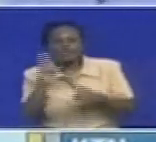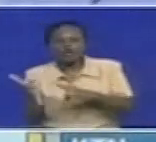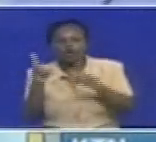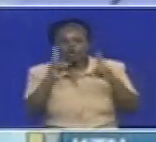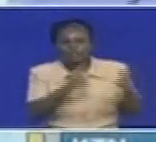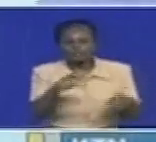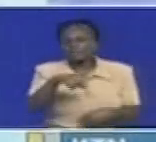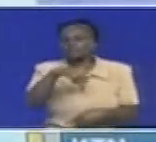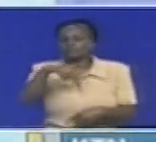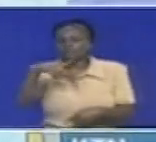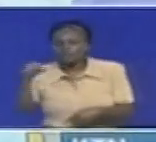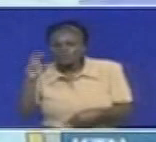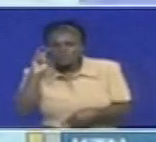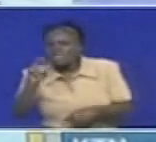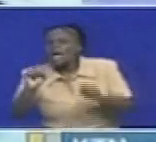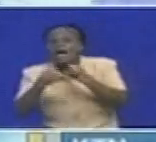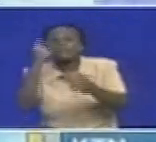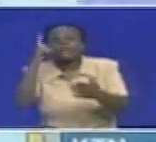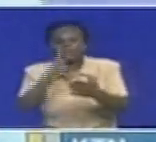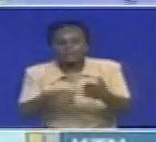he went to check what was going on.